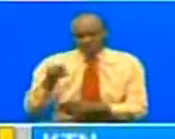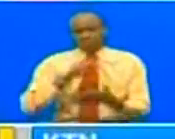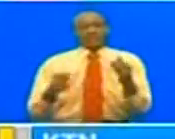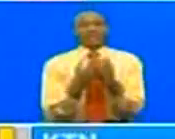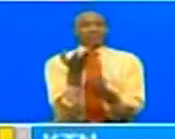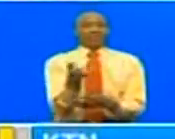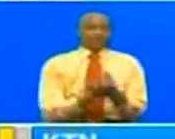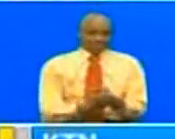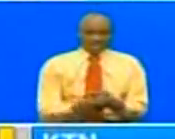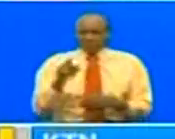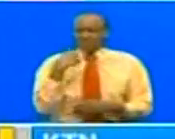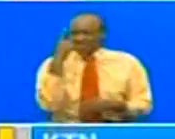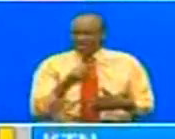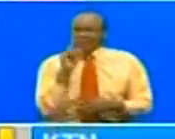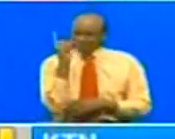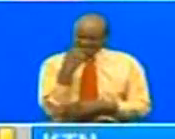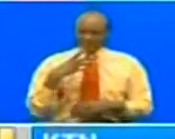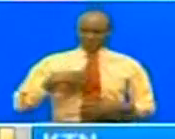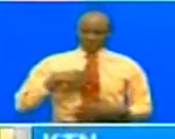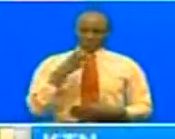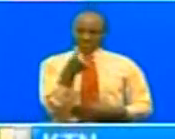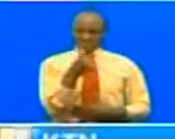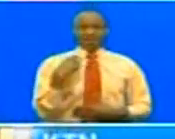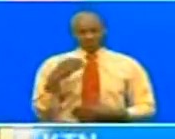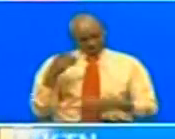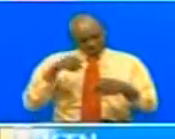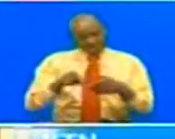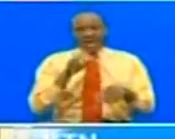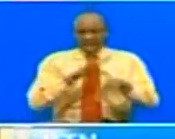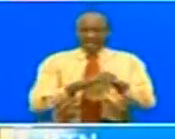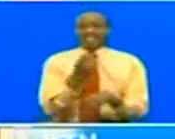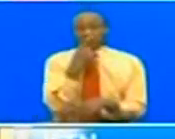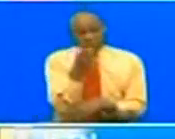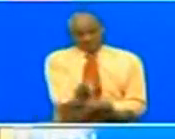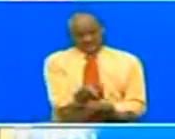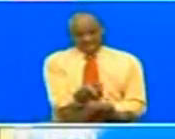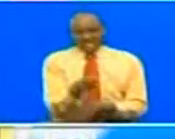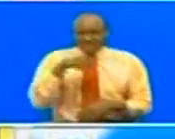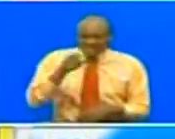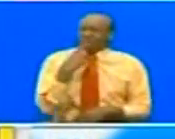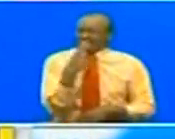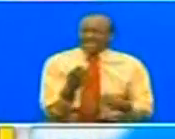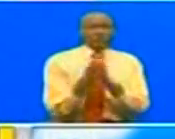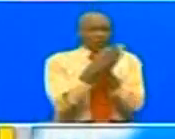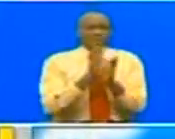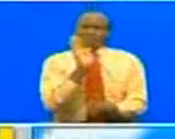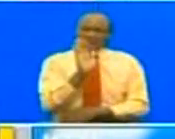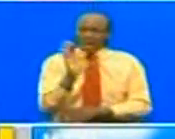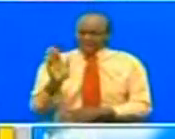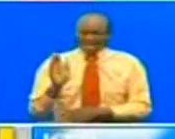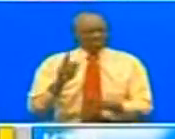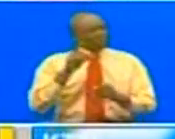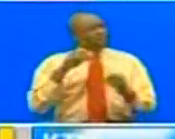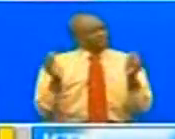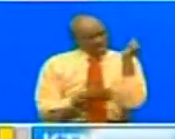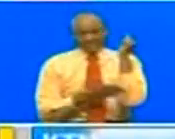Nkaiseri spoke as some of the first injured survivors to reach a decent medical facility gave harrowing accounts of the killings that started